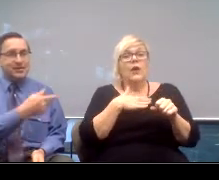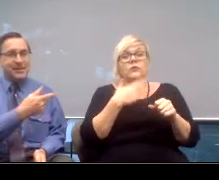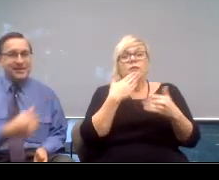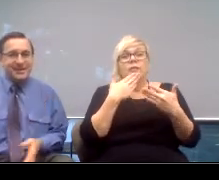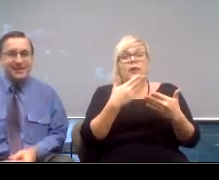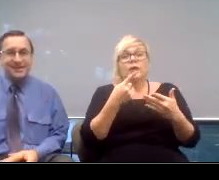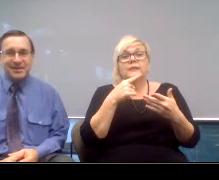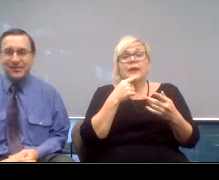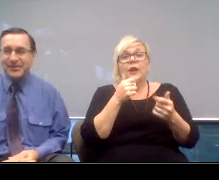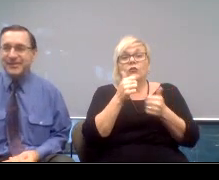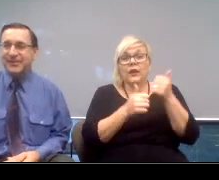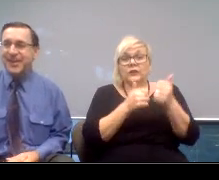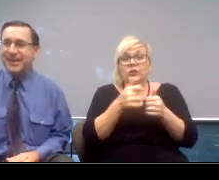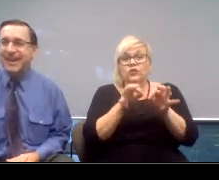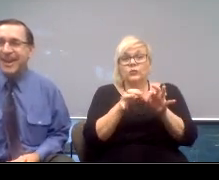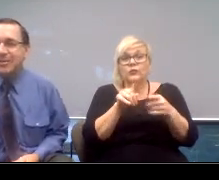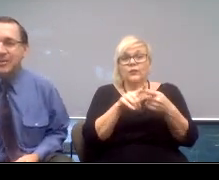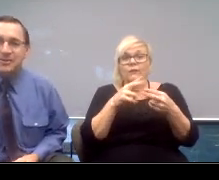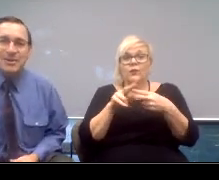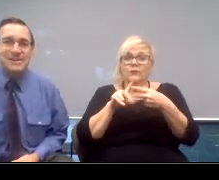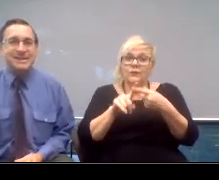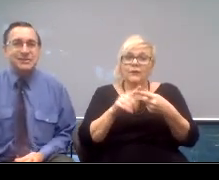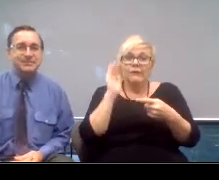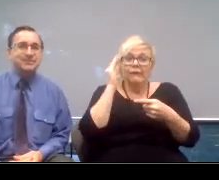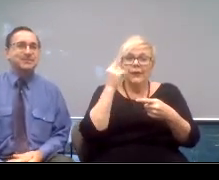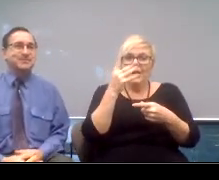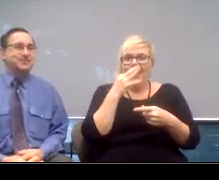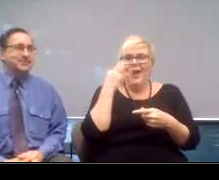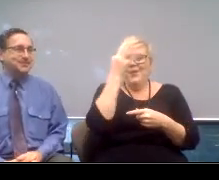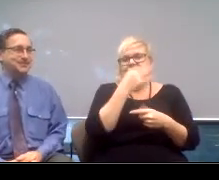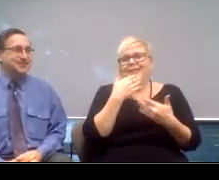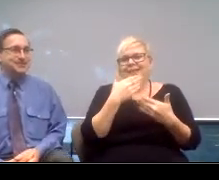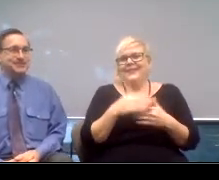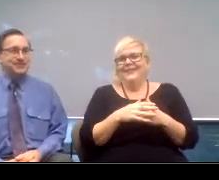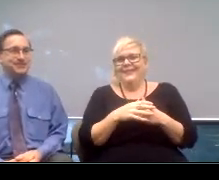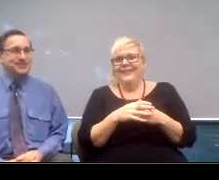thank and congratulate Danielle for sustaining that hour-long presentation.